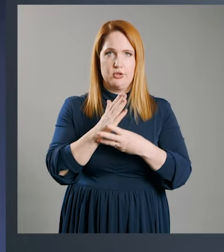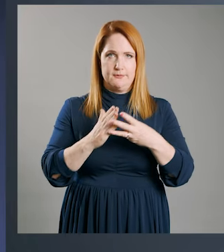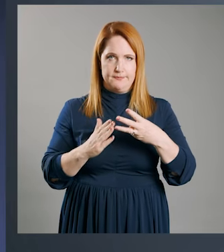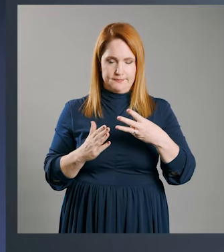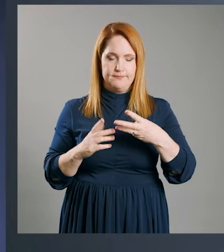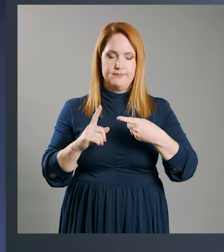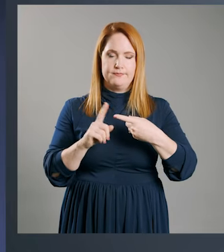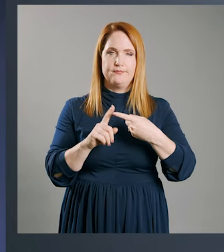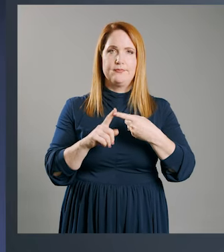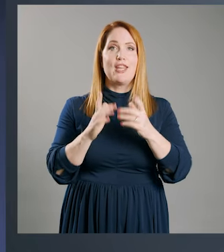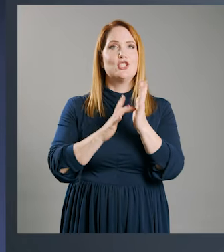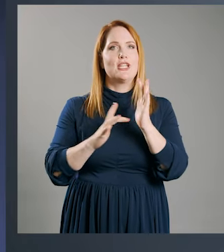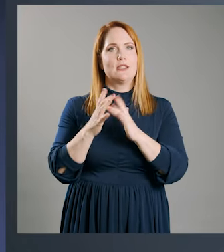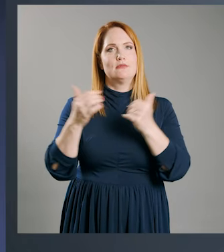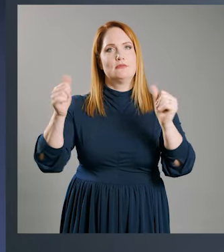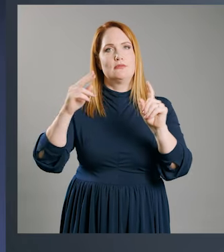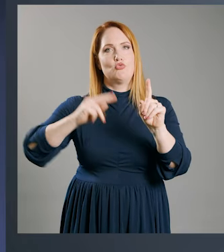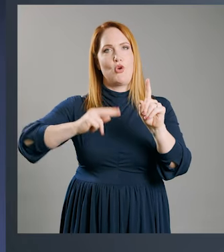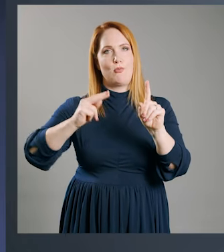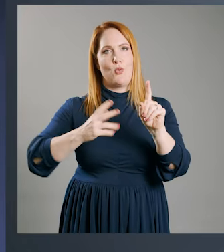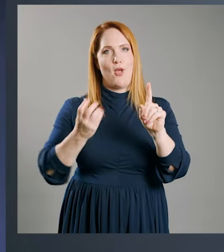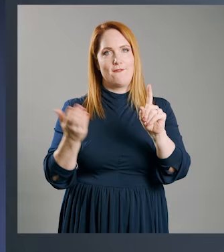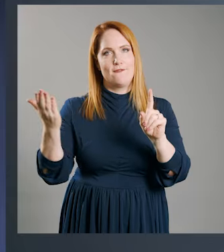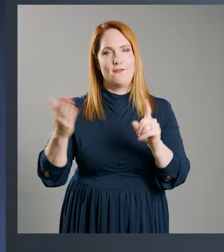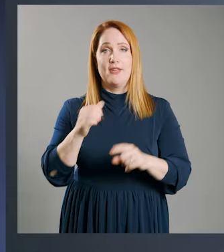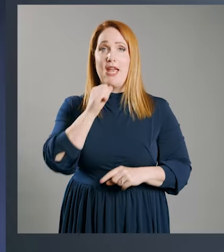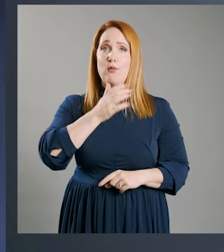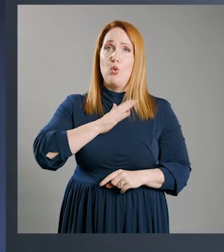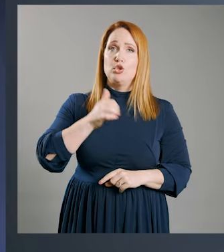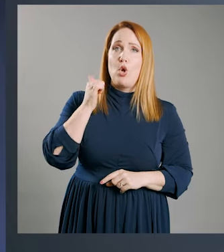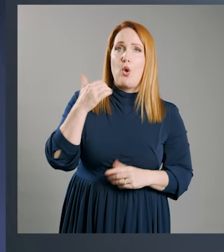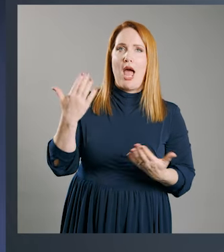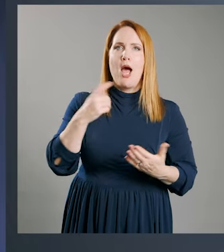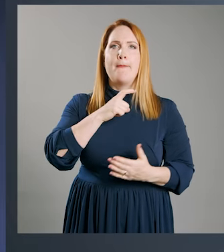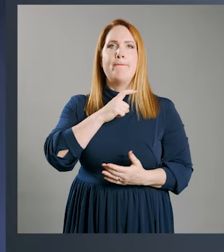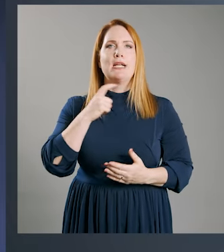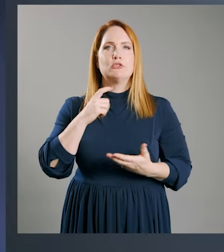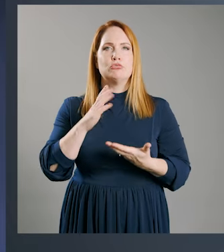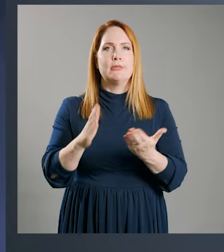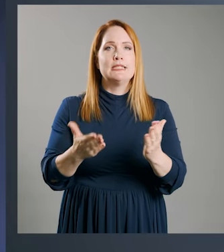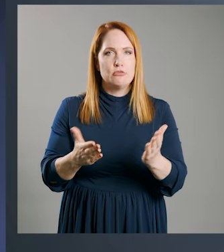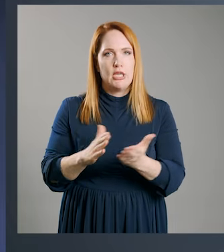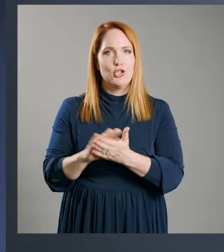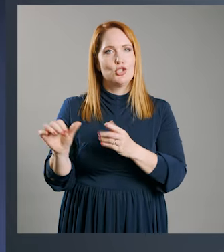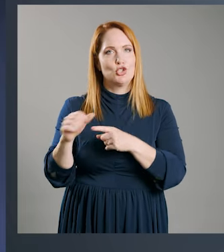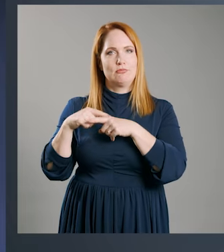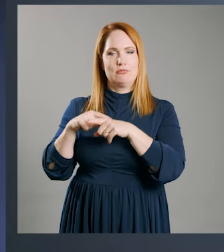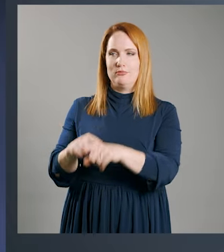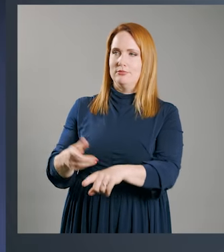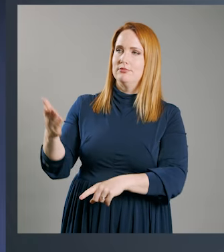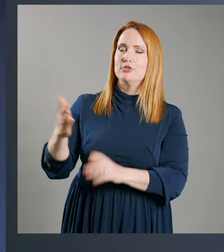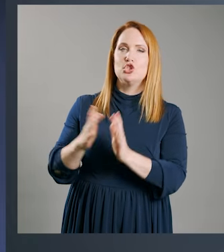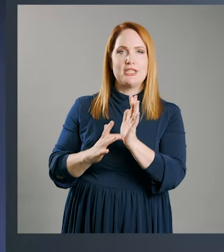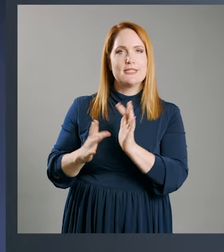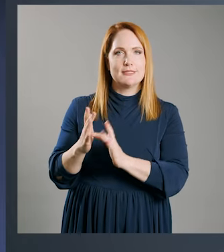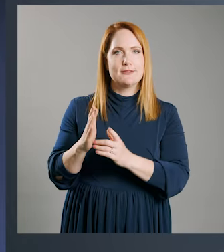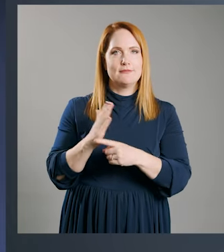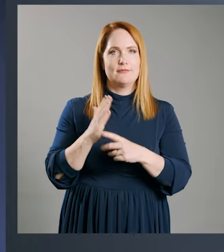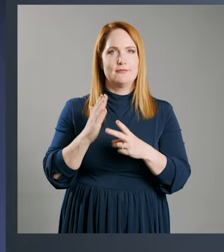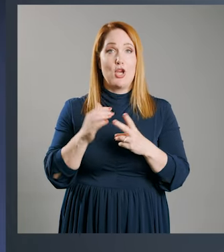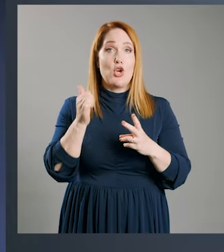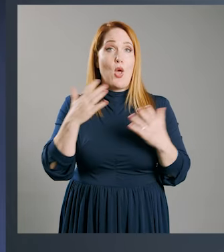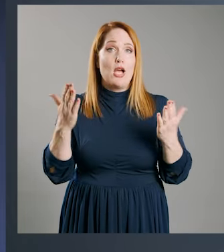apply. The first is that Jesus is our role model. If we want to know how to do pastoral ministry, we look at Jesus. We know how